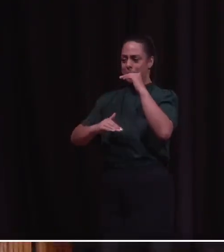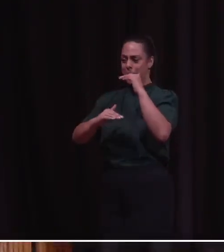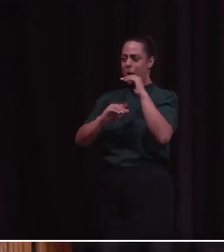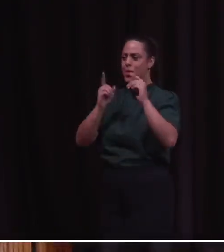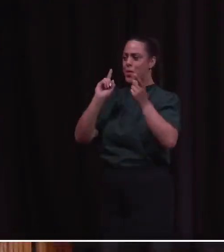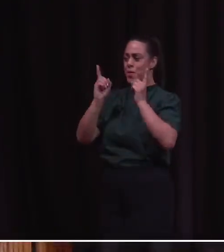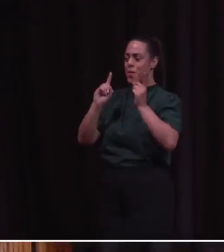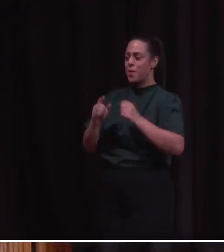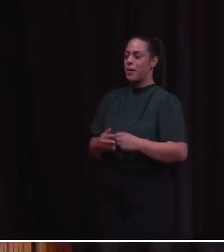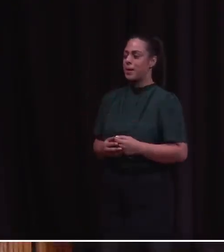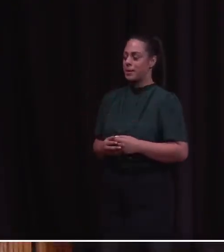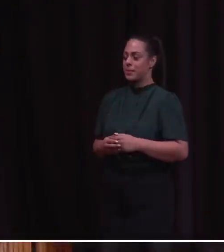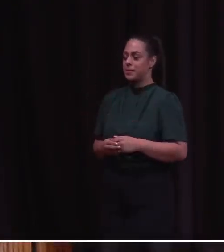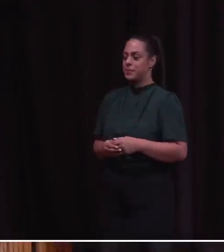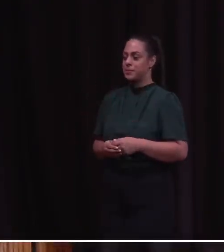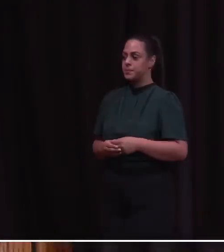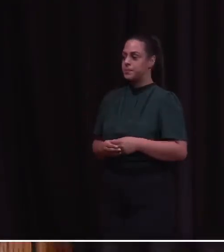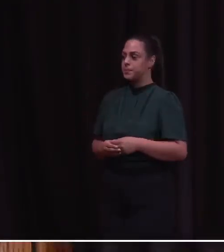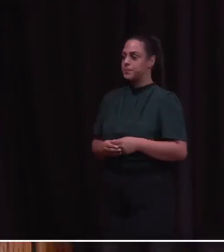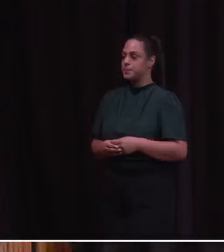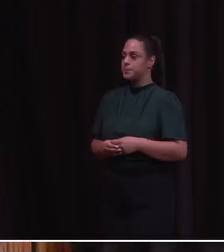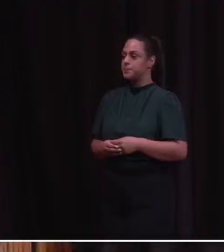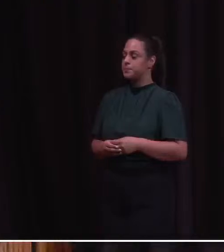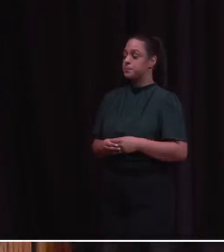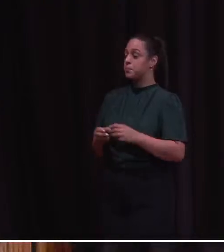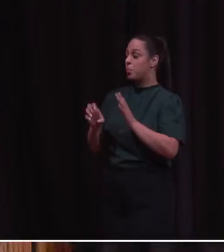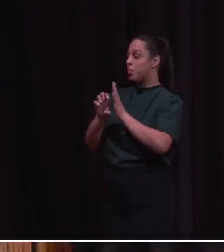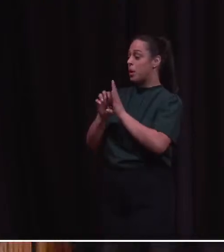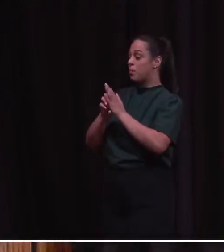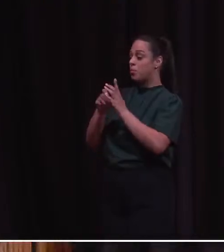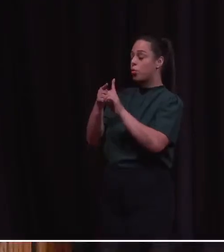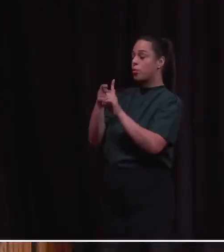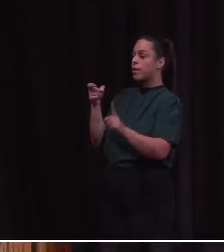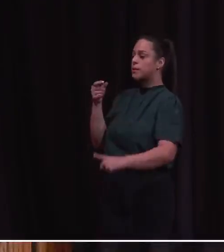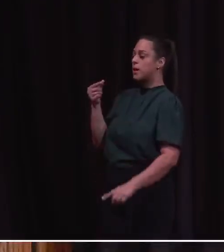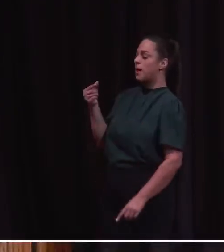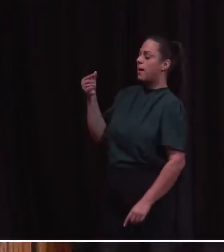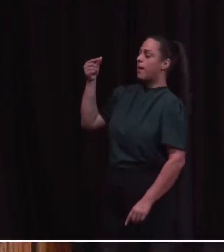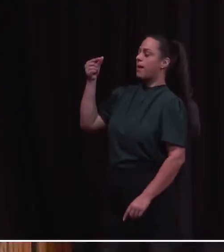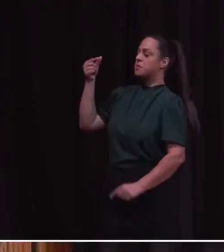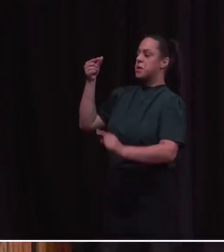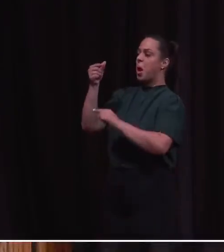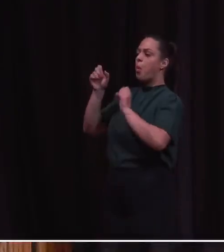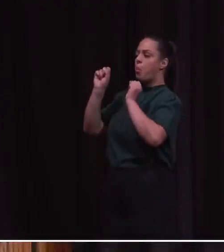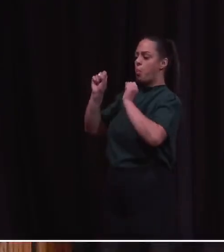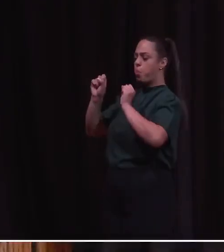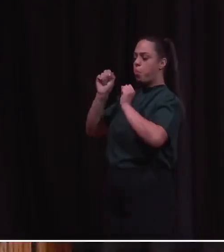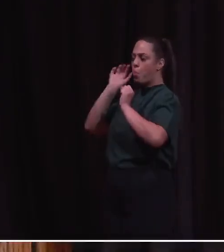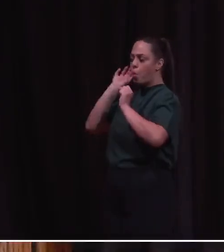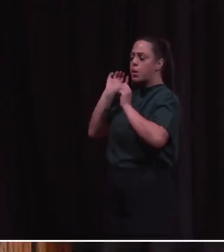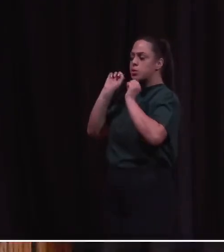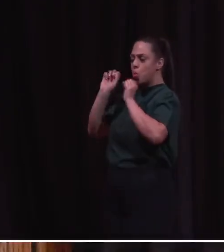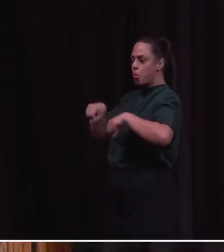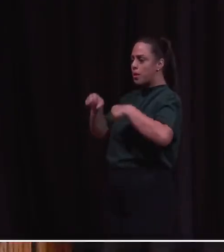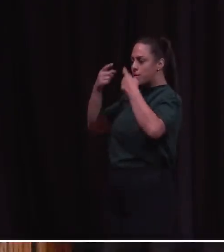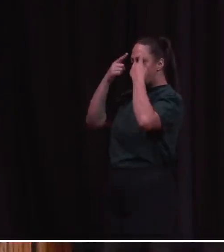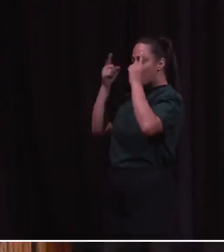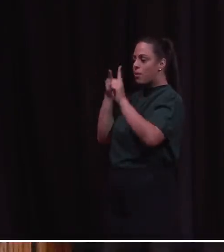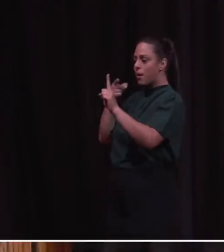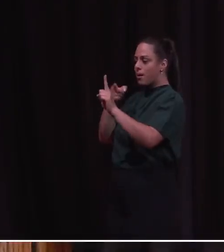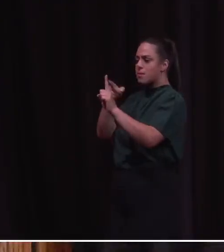women inherit? I said, of course. Our inheritance system is about collectivity. It wasn't about